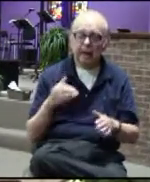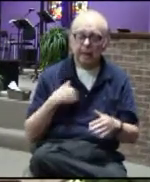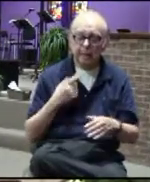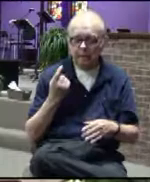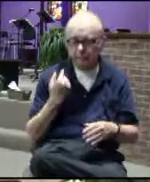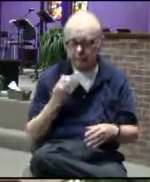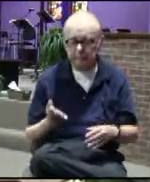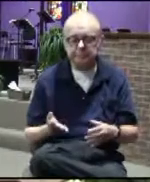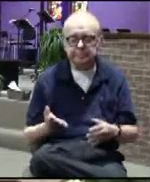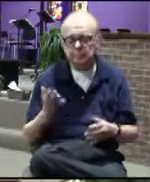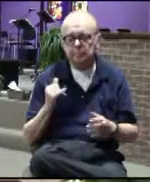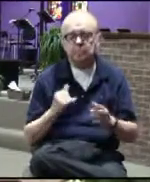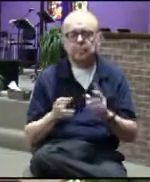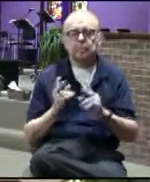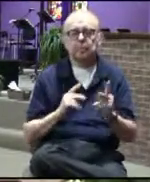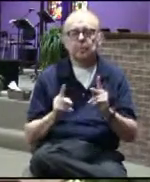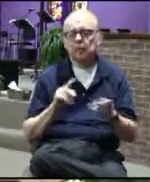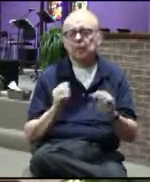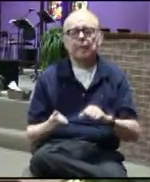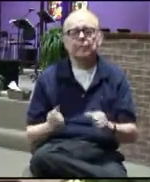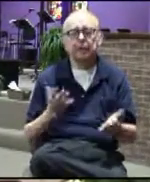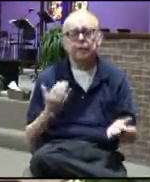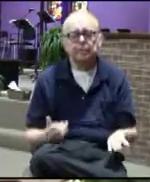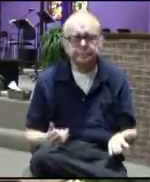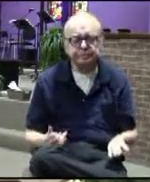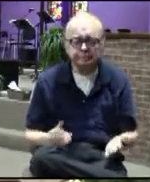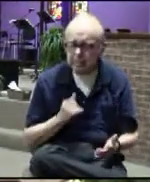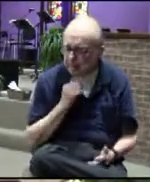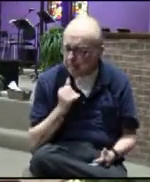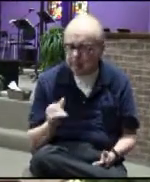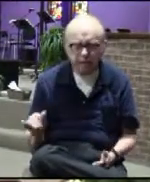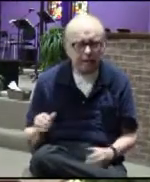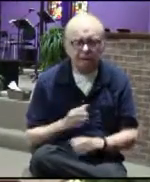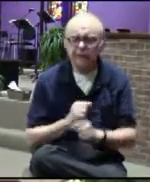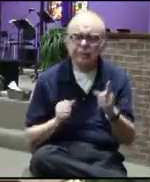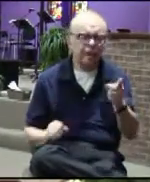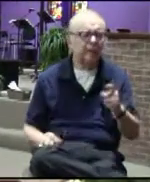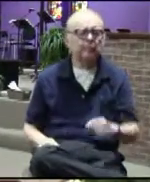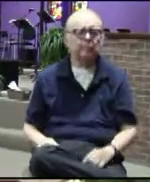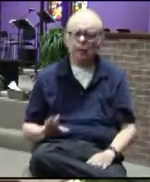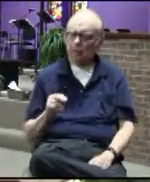why do we ask people to be baptized? it isn't to save you